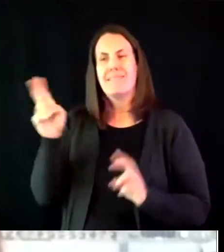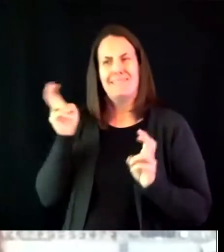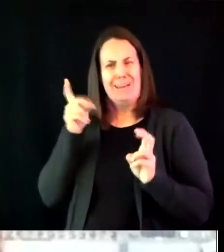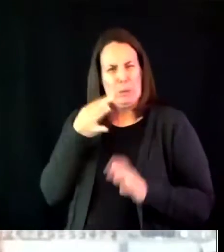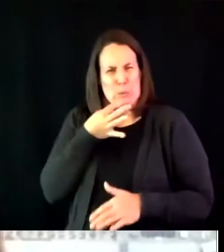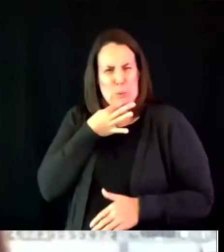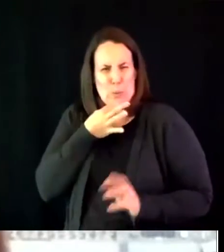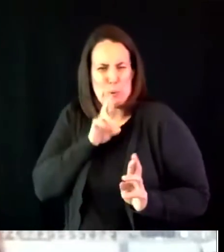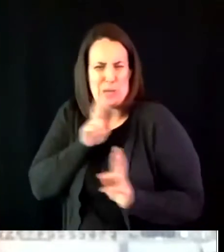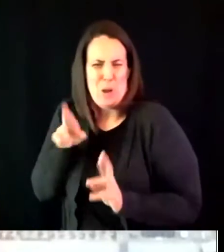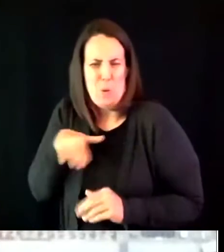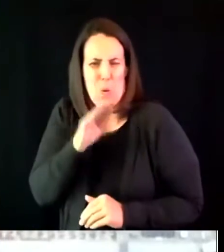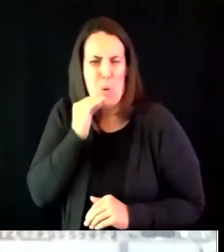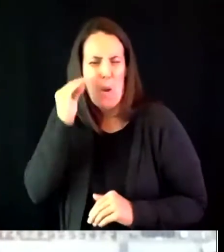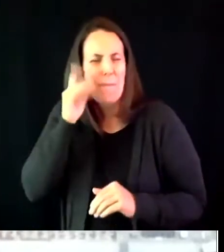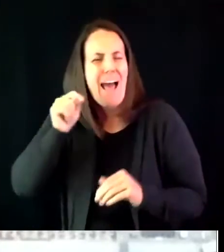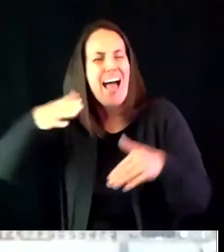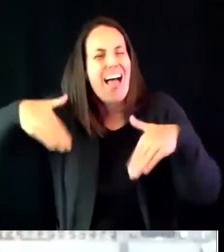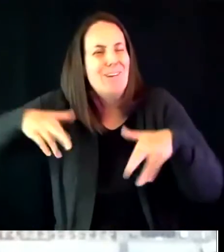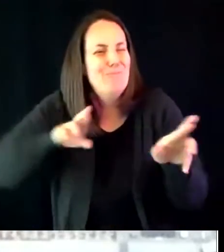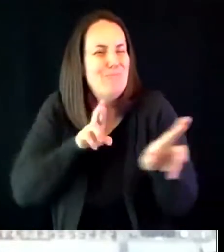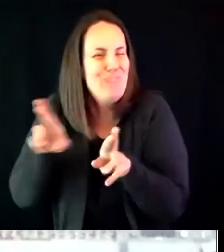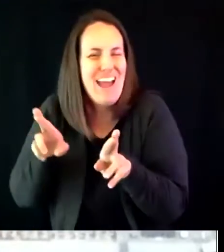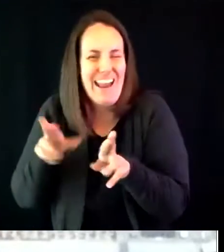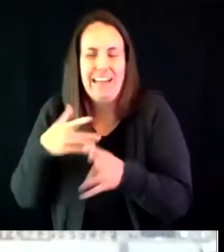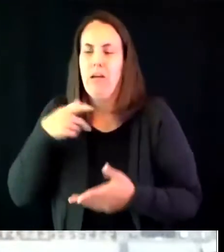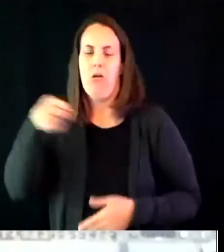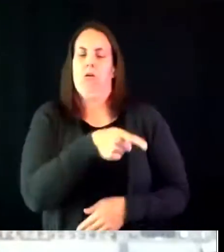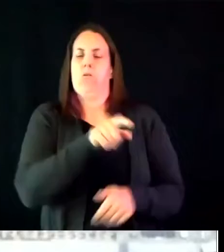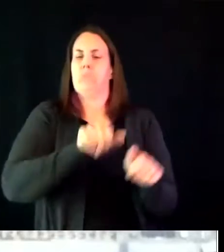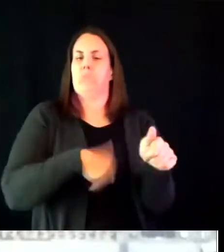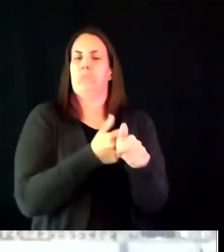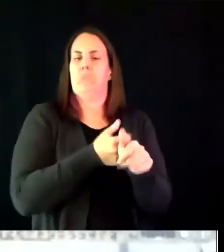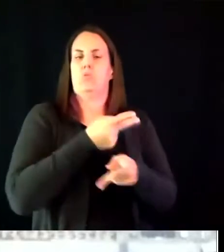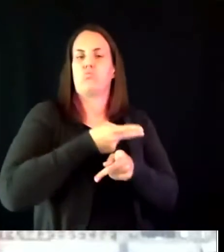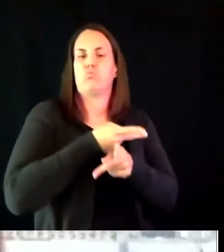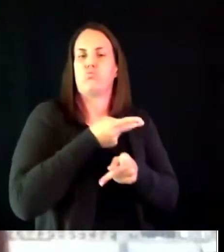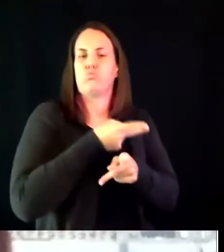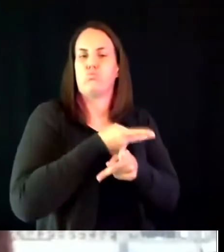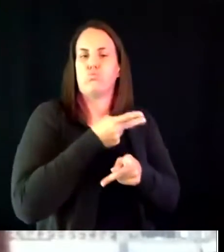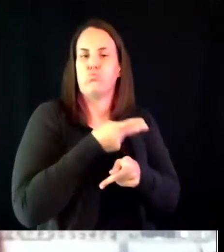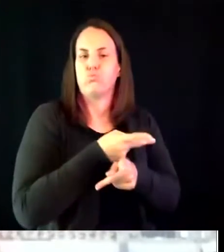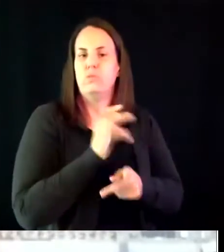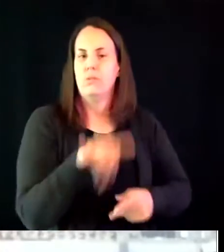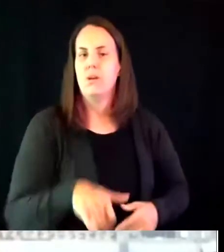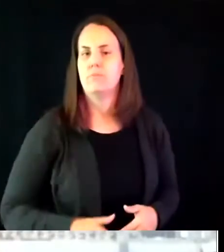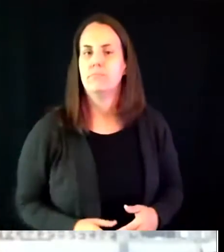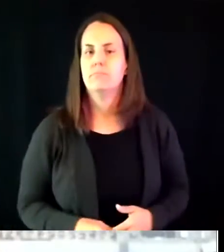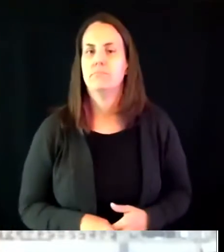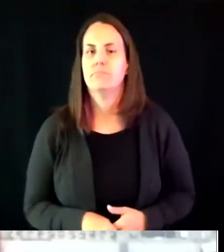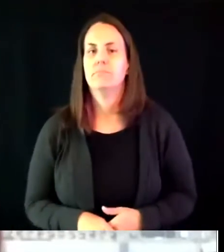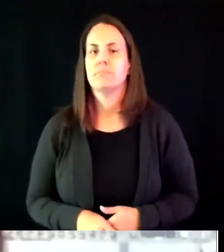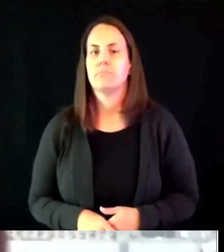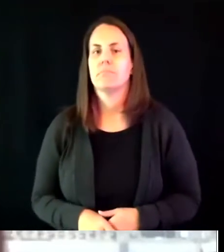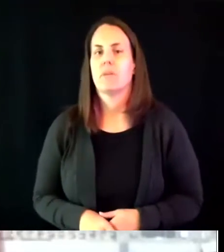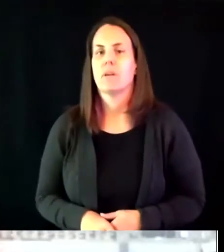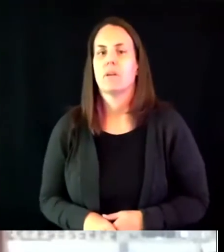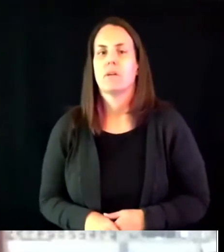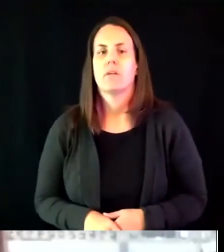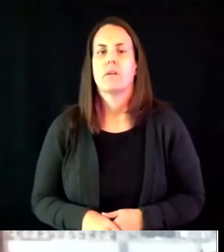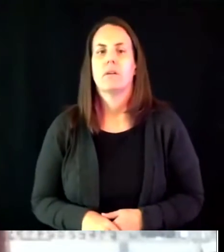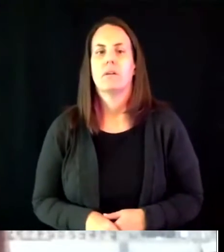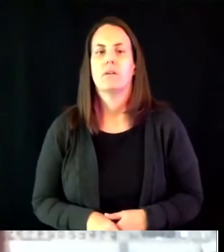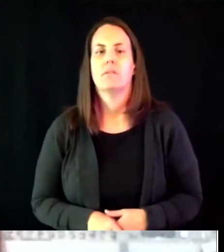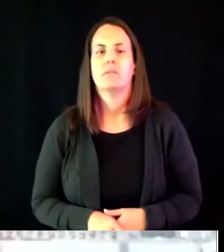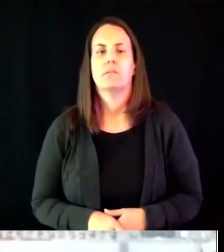that's the type of patient that we will care for here at the alternate care facility. Someone who is in the last few days of